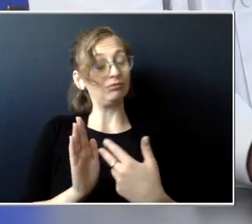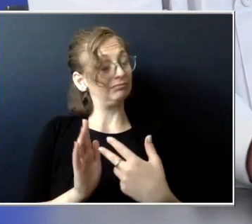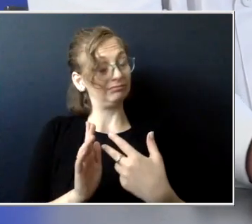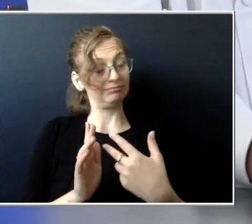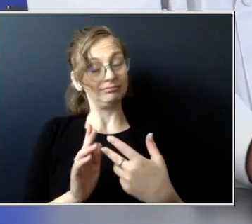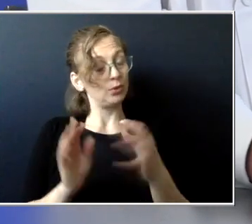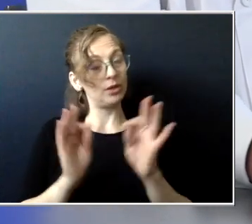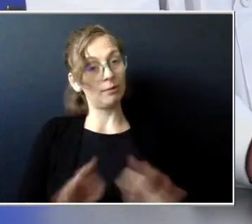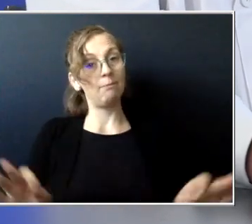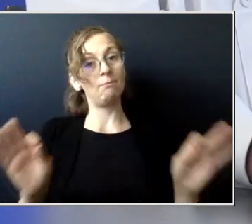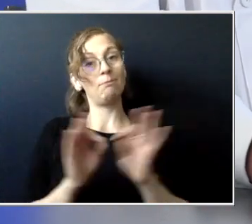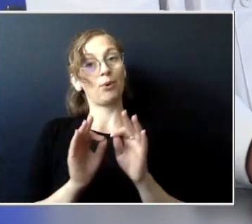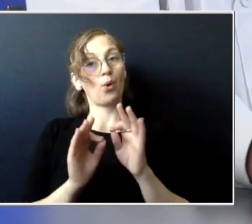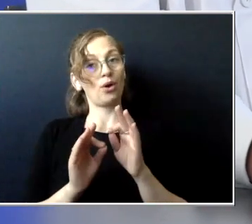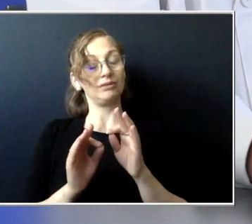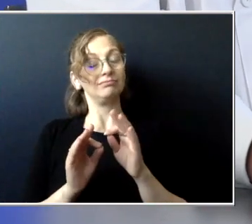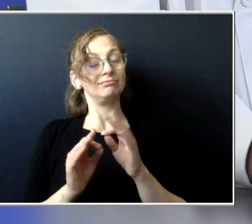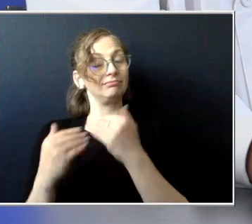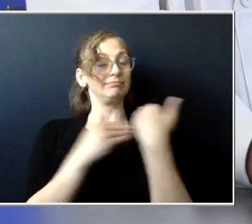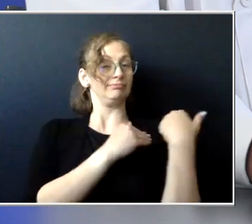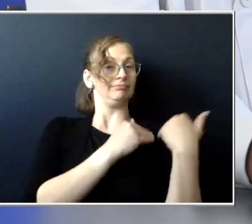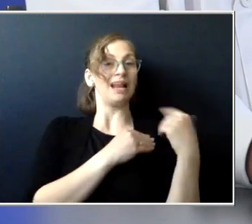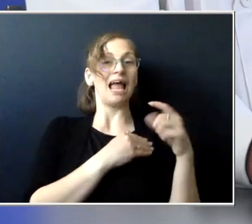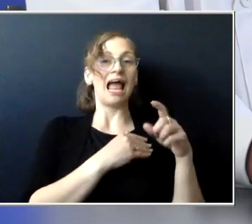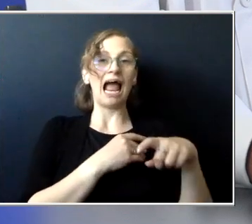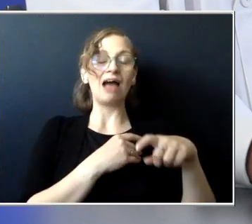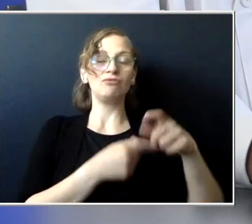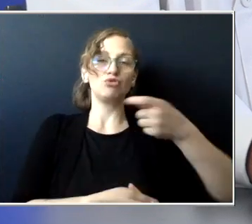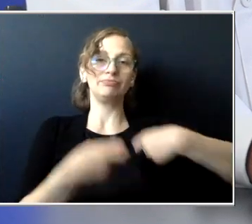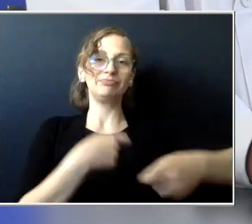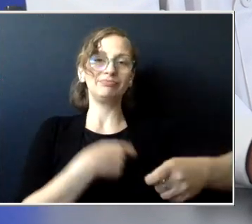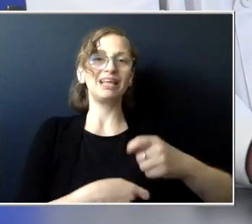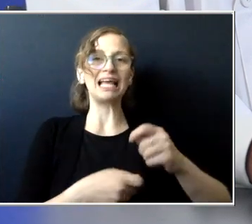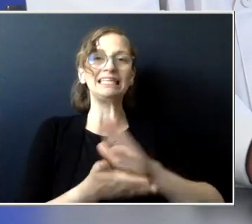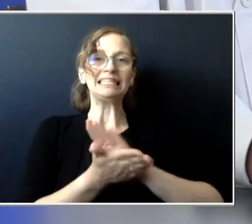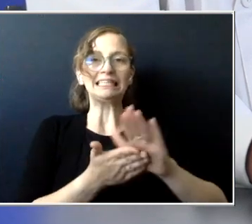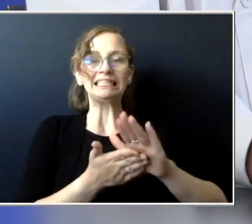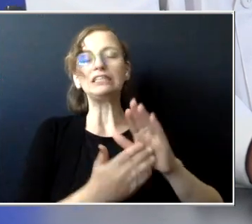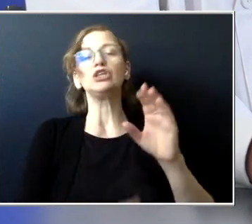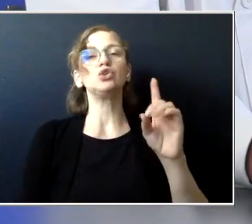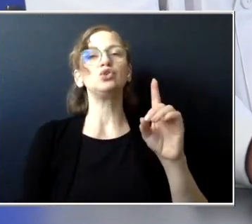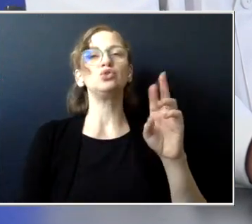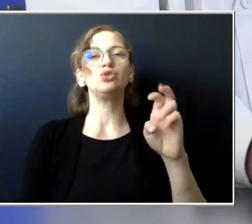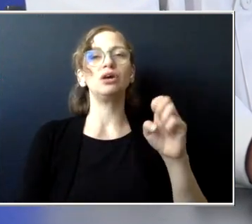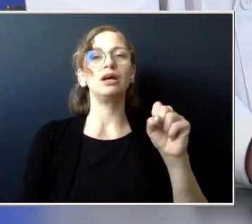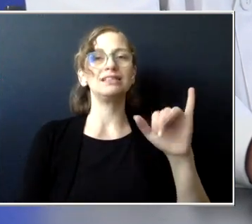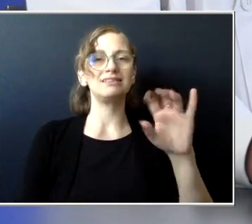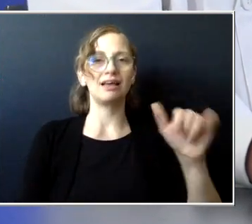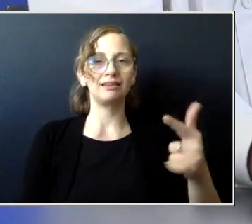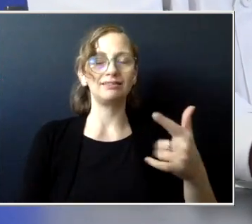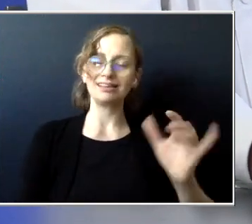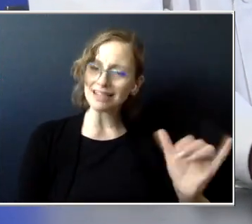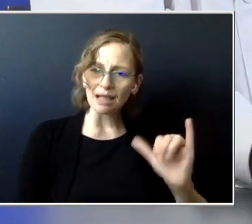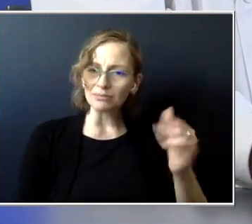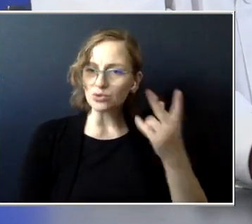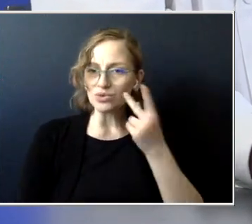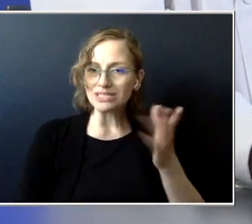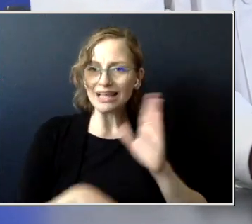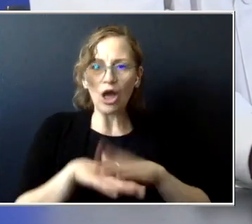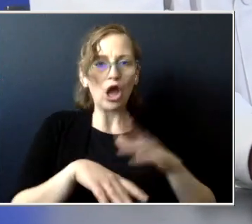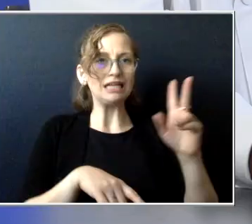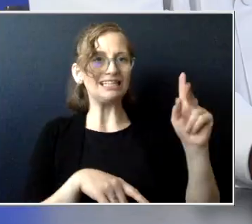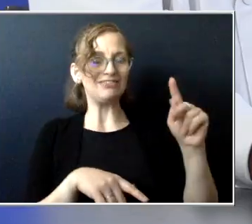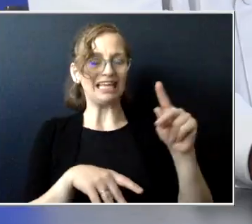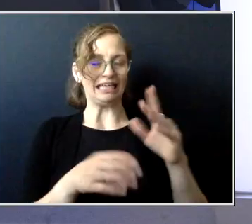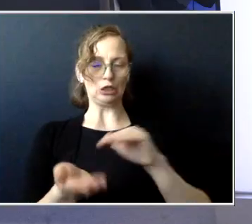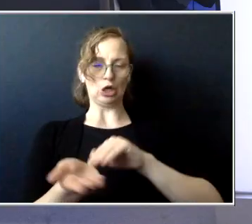Right. So just how you see physicians on TV, with their gloves and not touching anything, like we teach caregivers how to do that. Right.